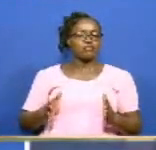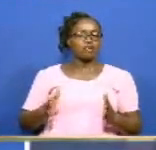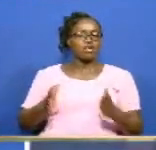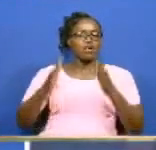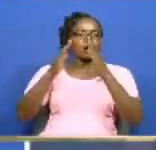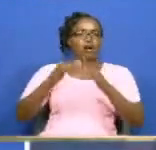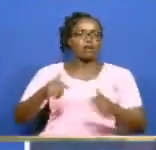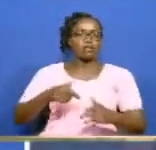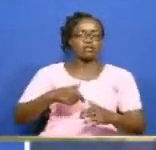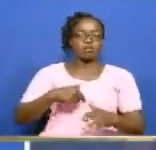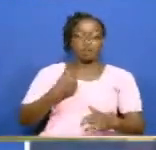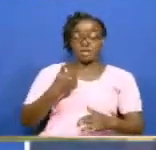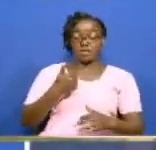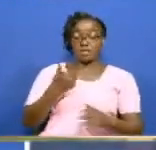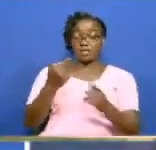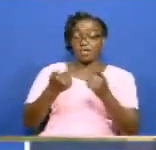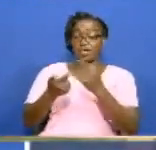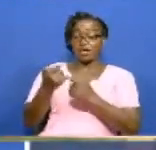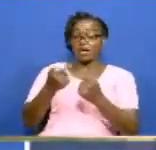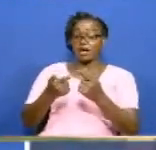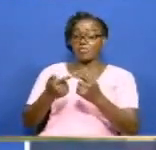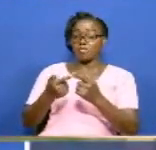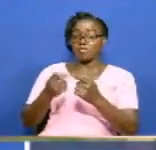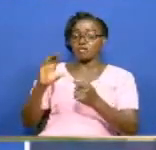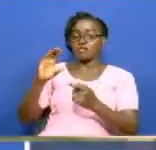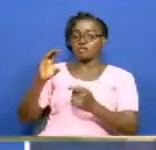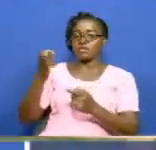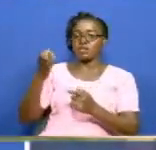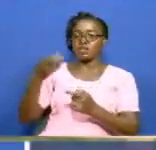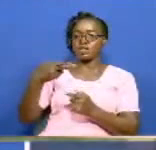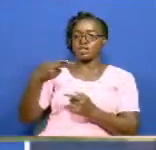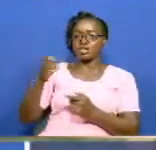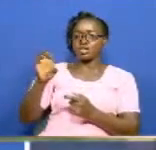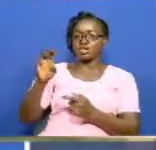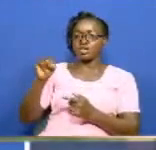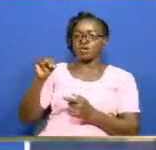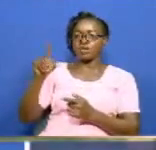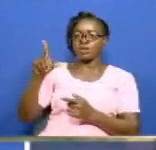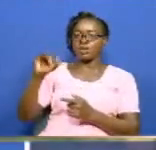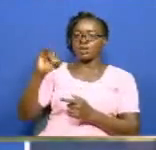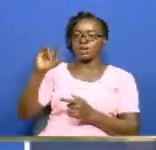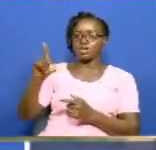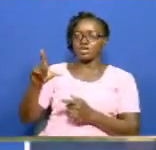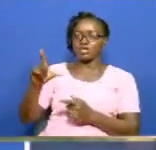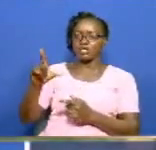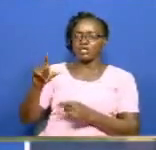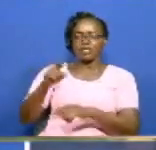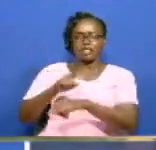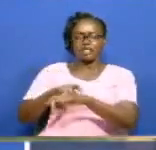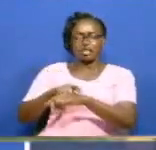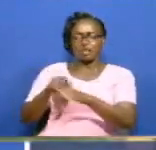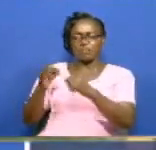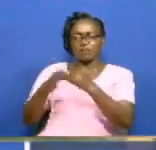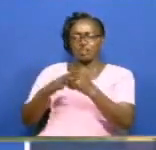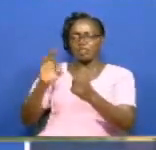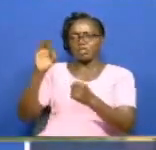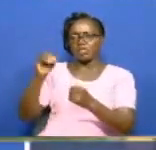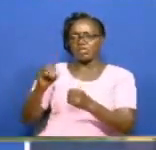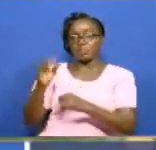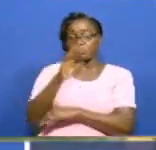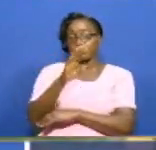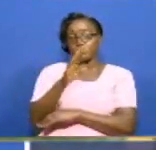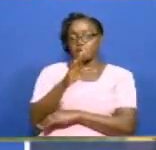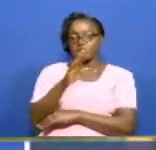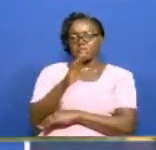house in Chemel roundabout at around 8:30 p.m. claiming to be